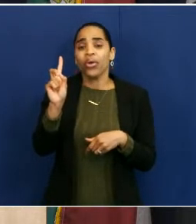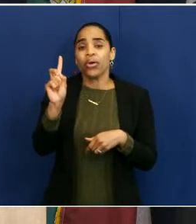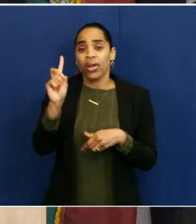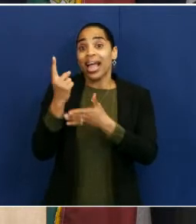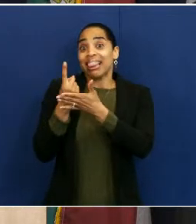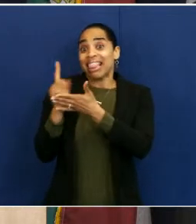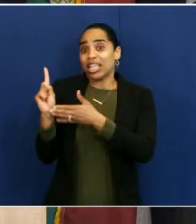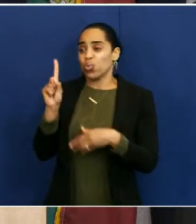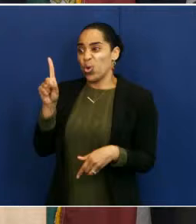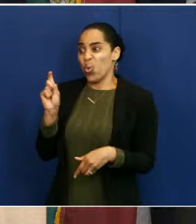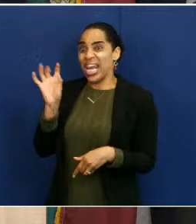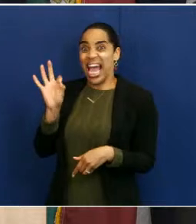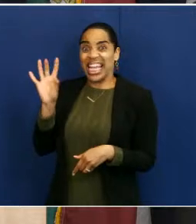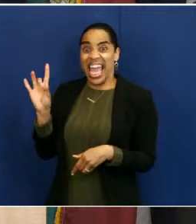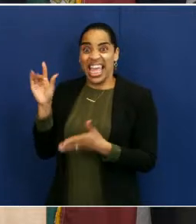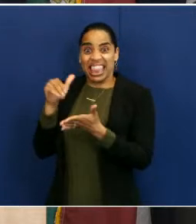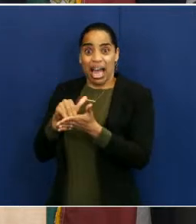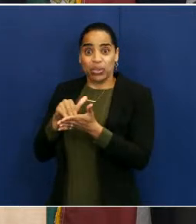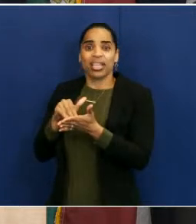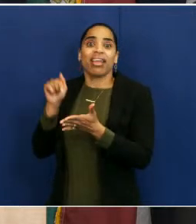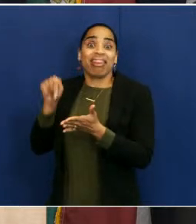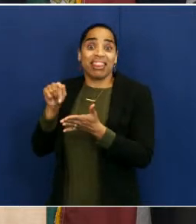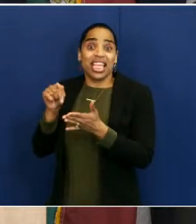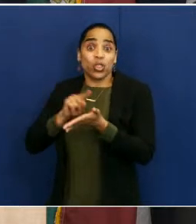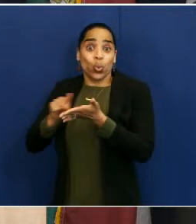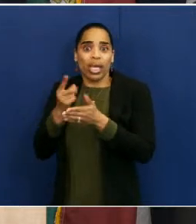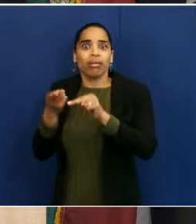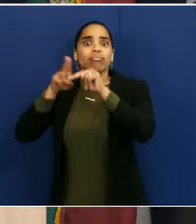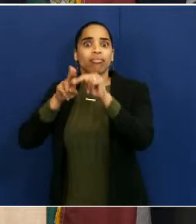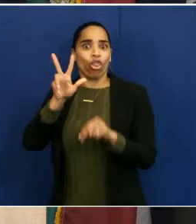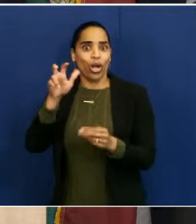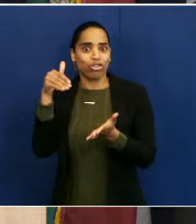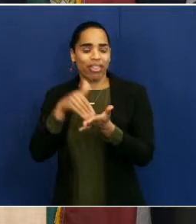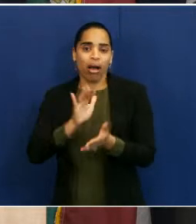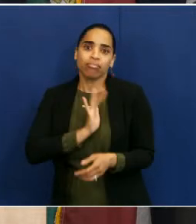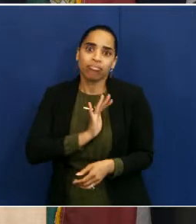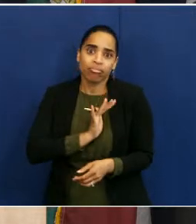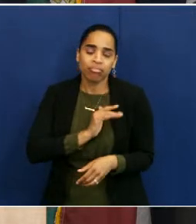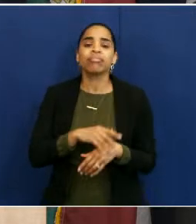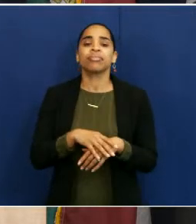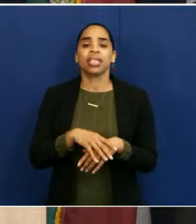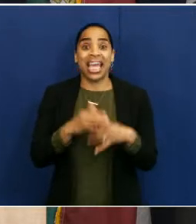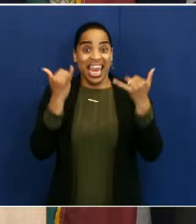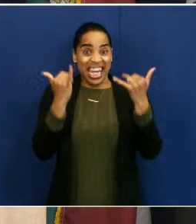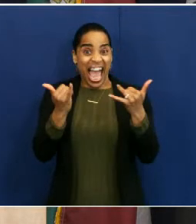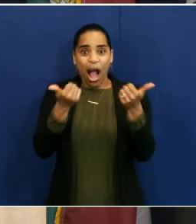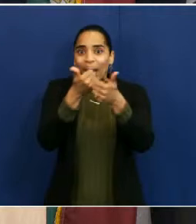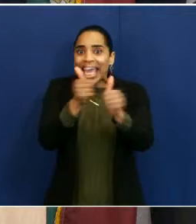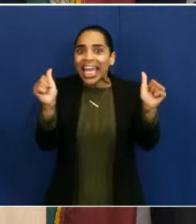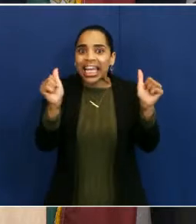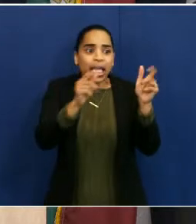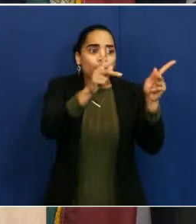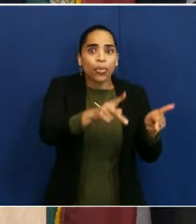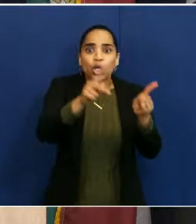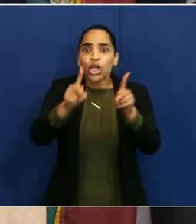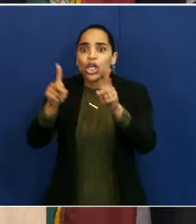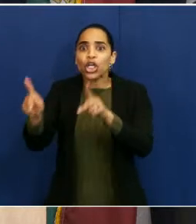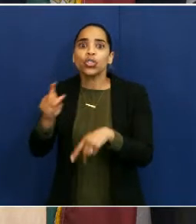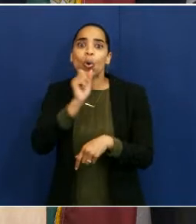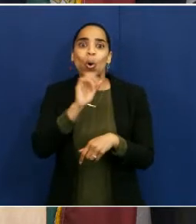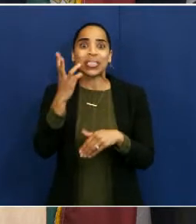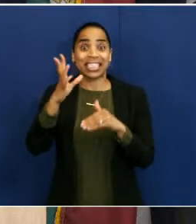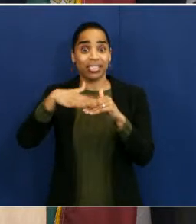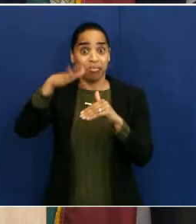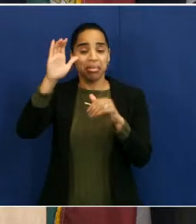region last week. Obviously, we opened up the tiers to include everyone over the age of 16, and we continue to see